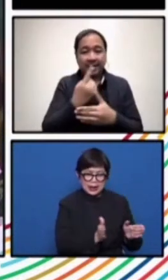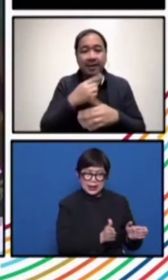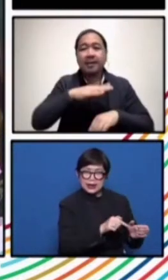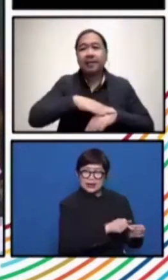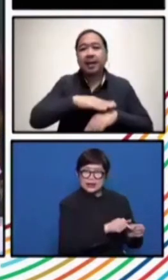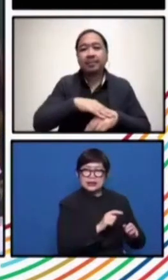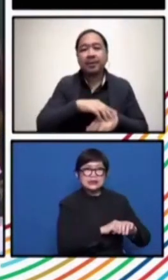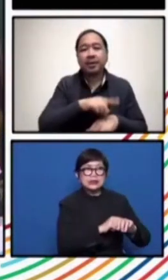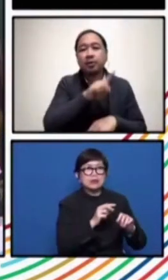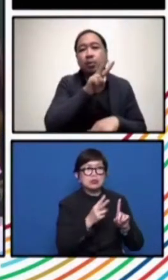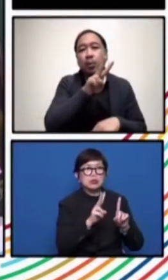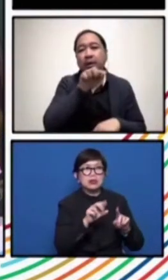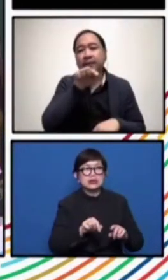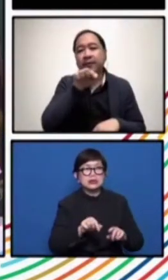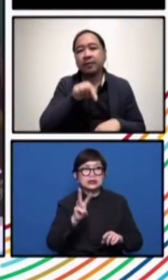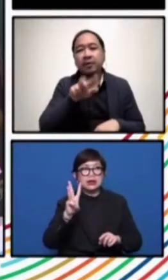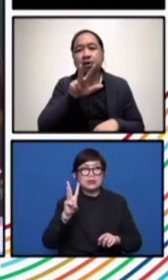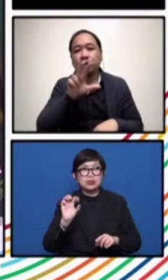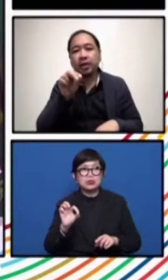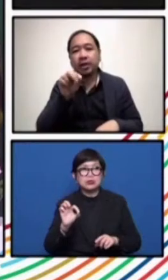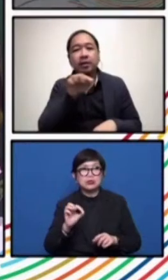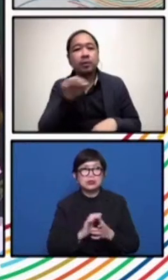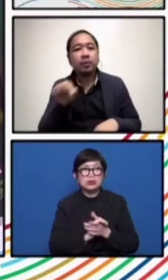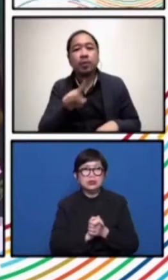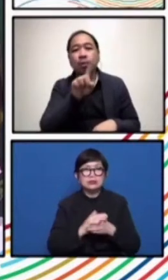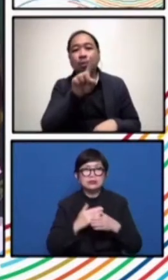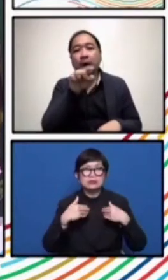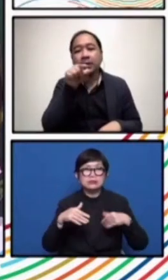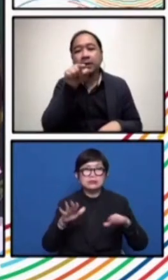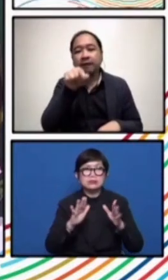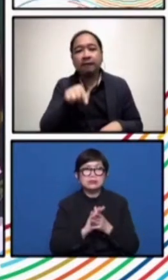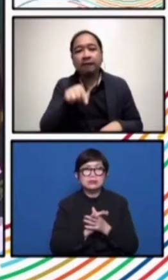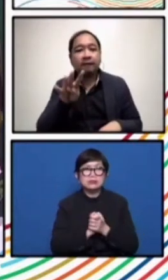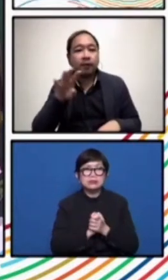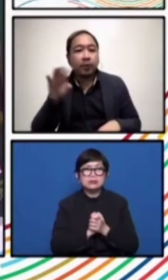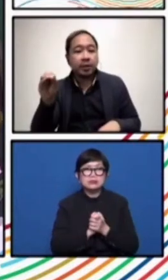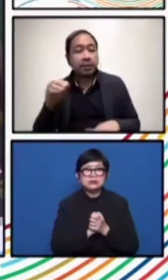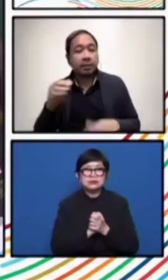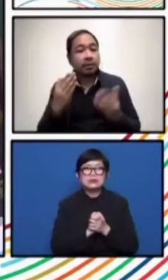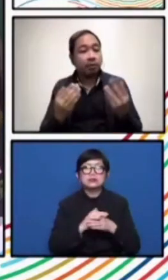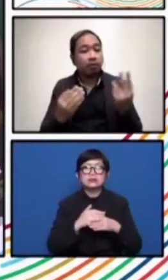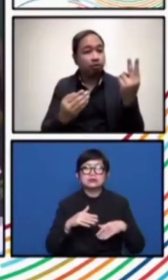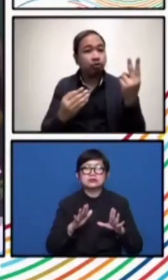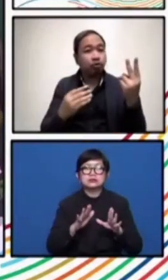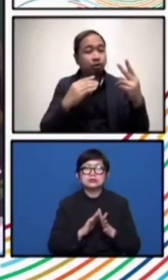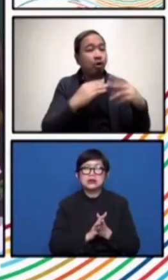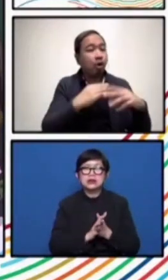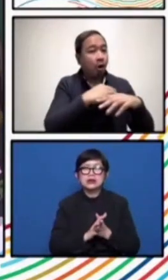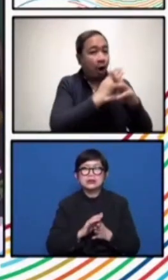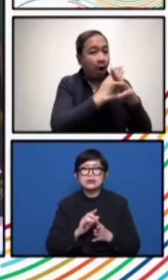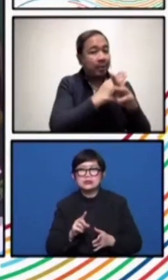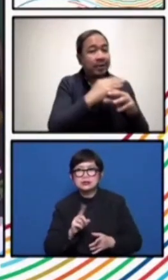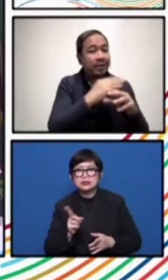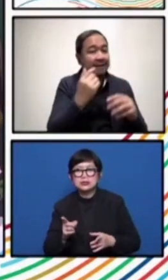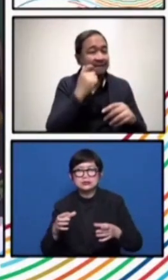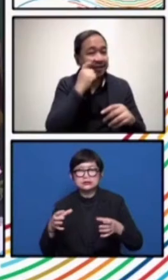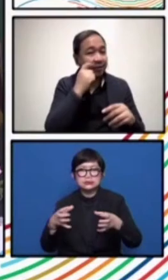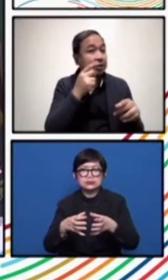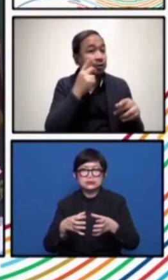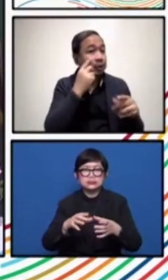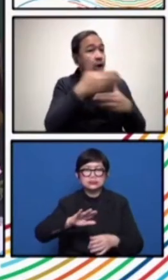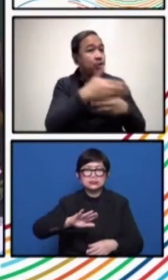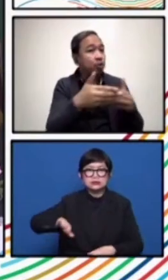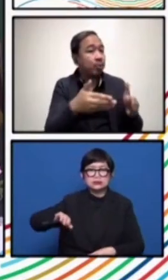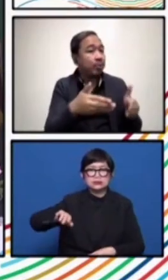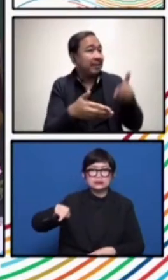1 40 p.m today two of which are hybrid one being held in the room next to you in Grand Ballroom three